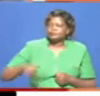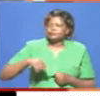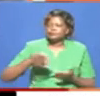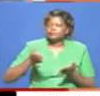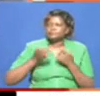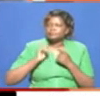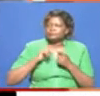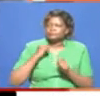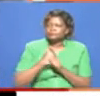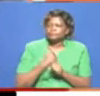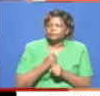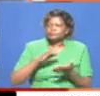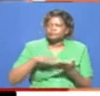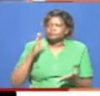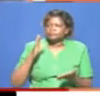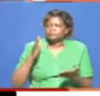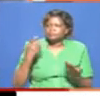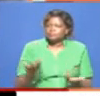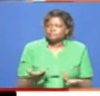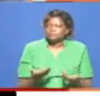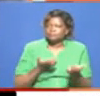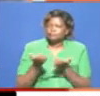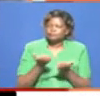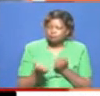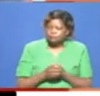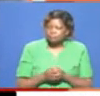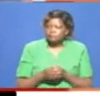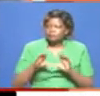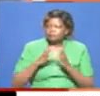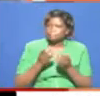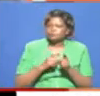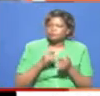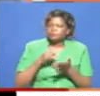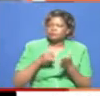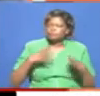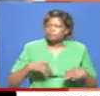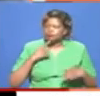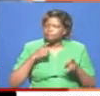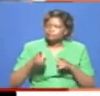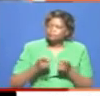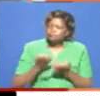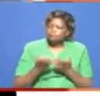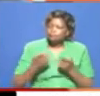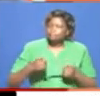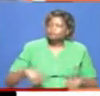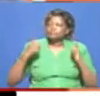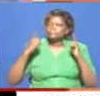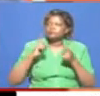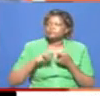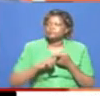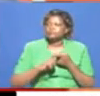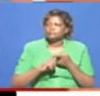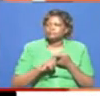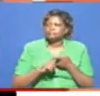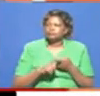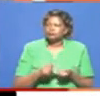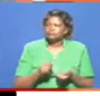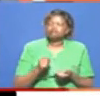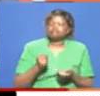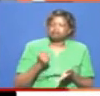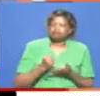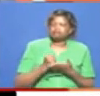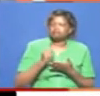do more of entrepreneurship masterclasses and involve people who've run businesses successfully to mentor SMEs. And this is one of the things that we're going